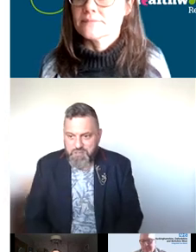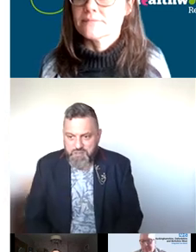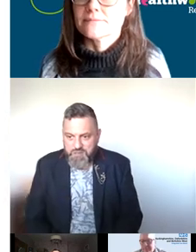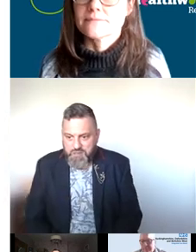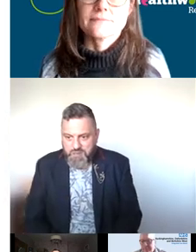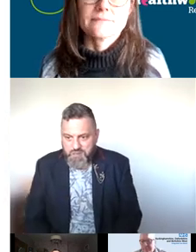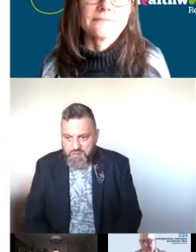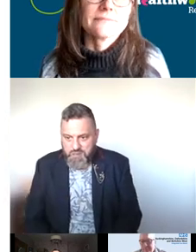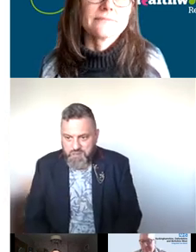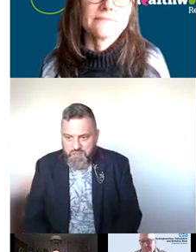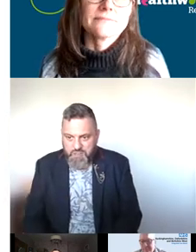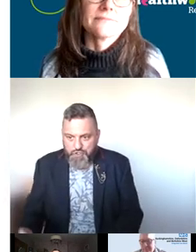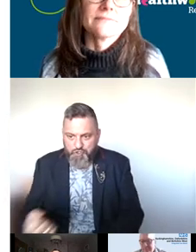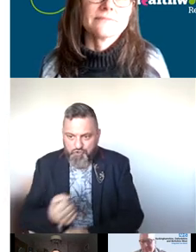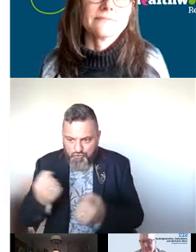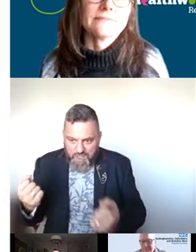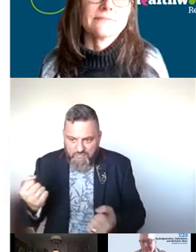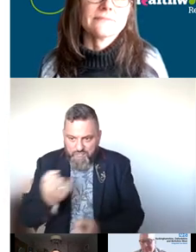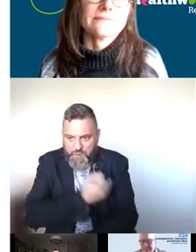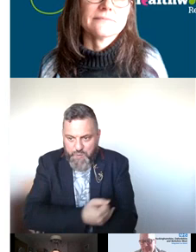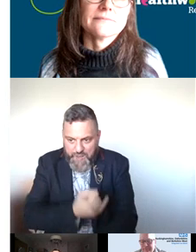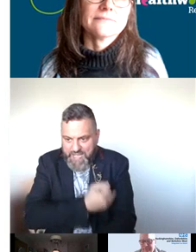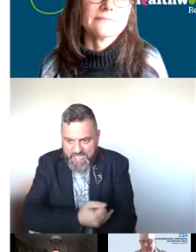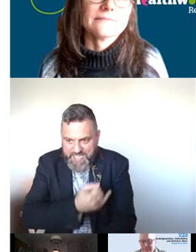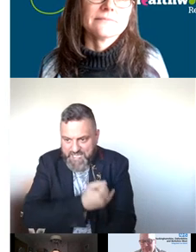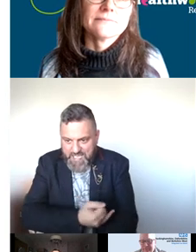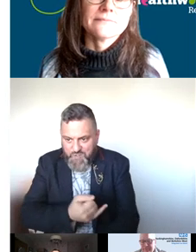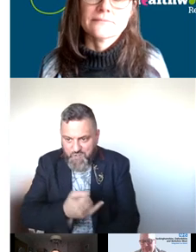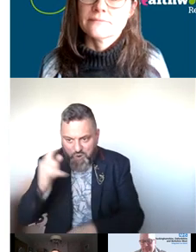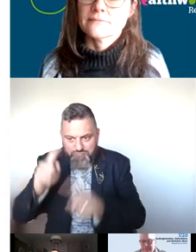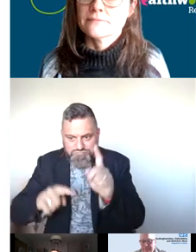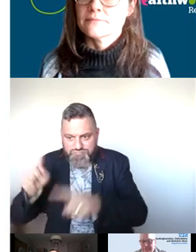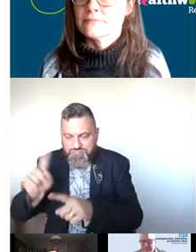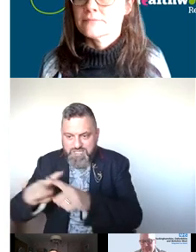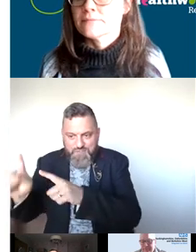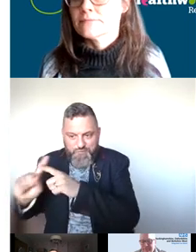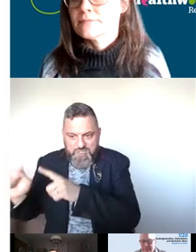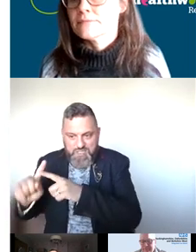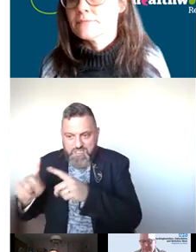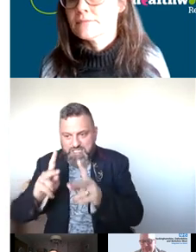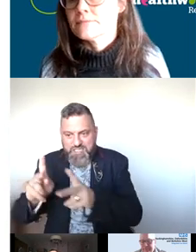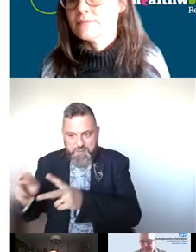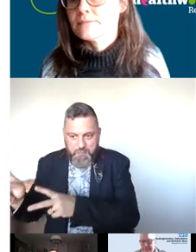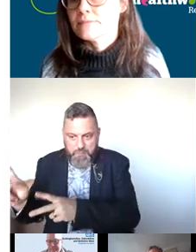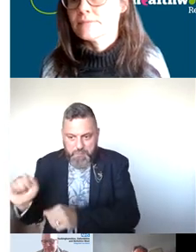And there are strengths and weaknesses that lots of different systems have.